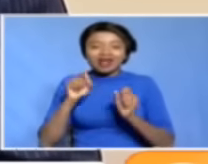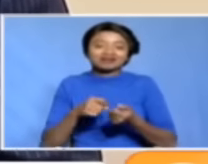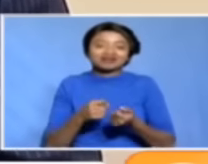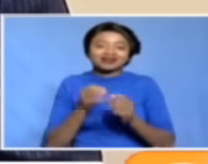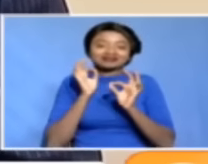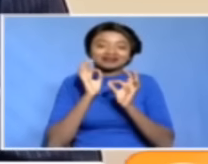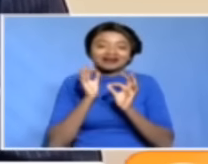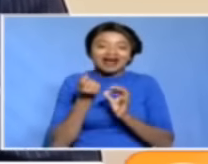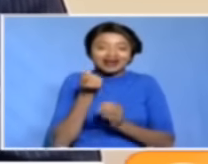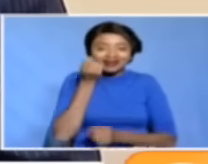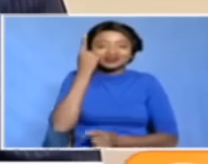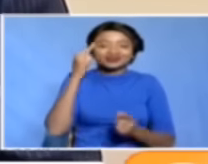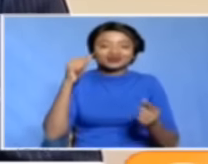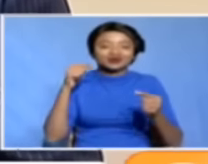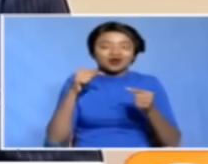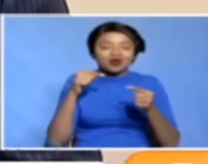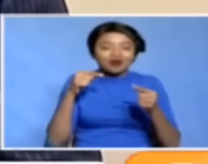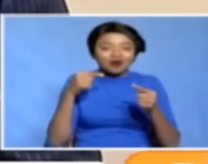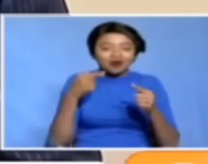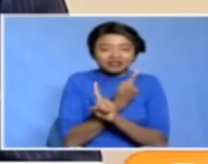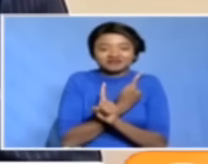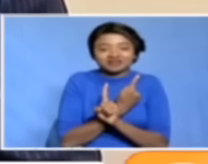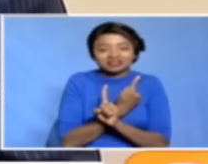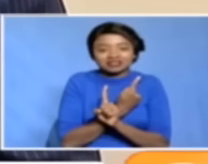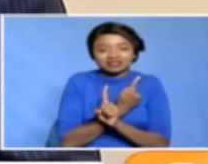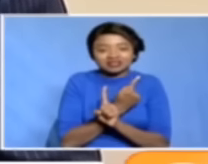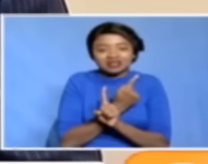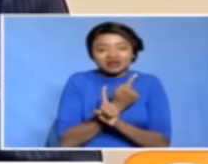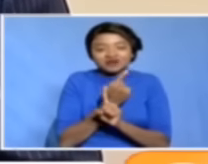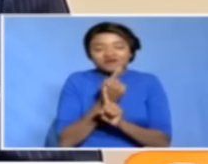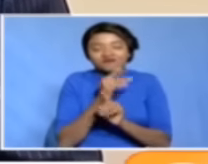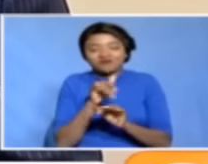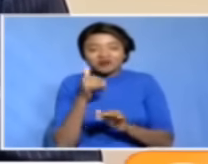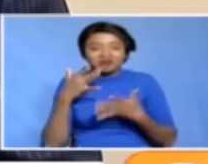opposite by other forces who feel that